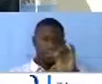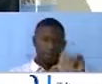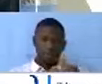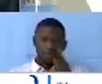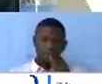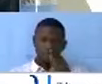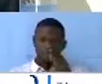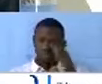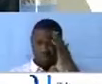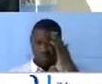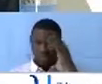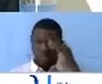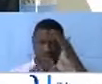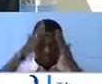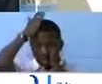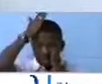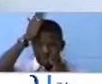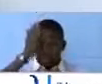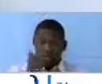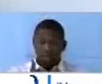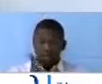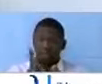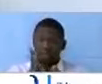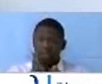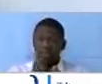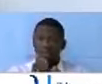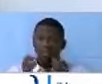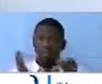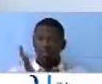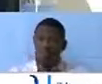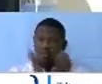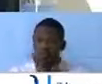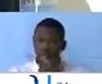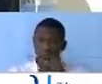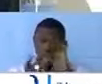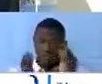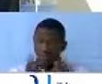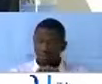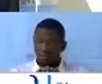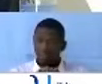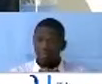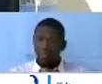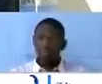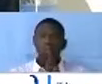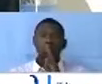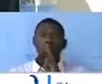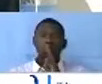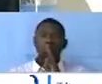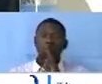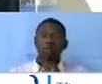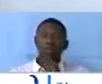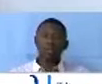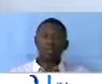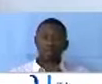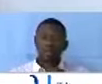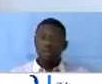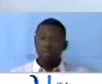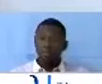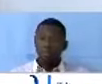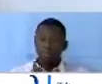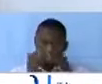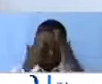Mr. Barry, you know, that's a military case. But who in the military headed the investigation? This is what I have forgotten. But it's